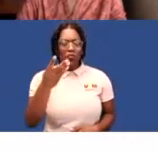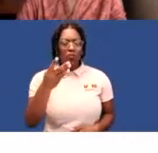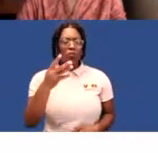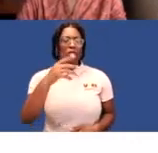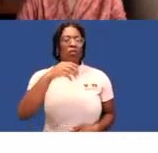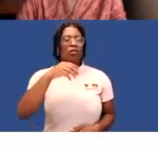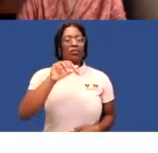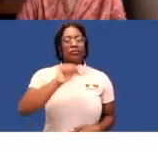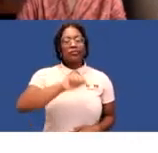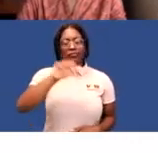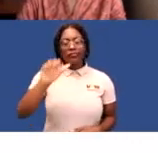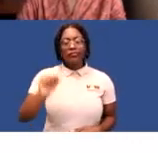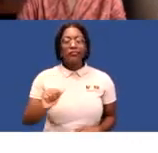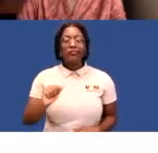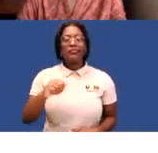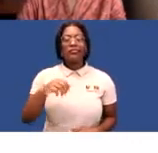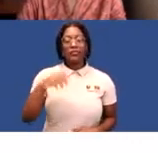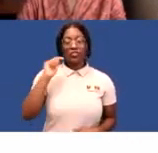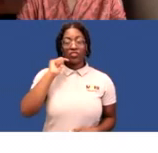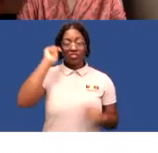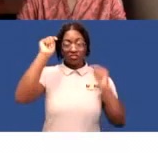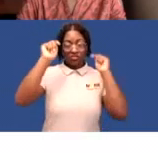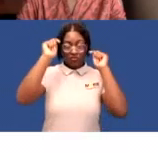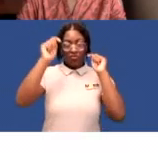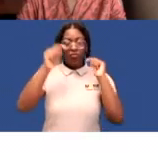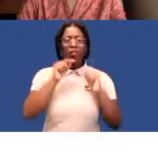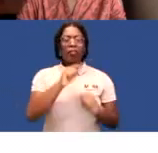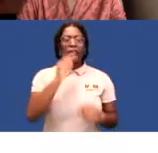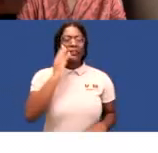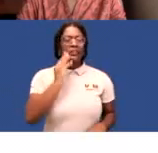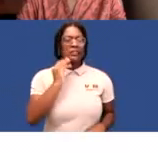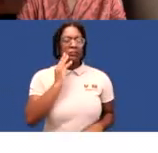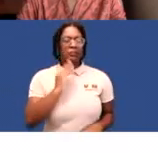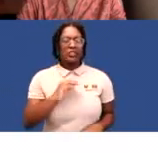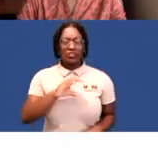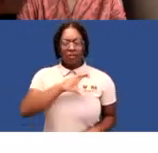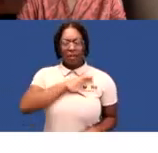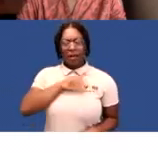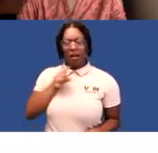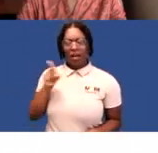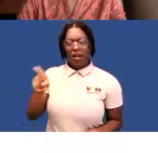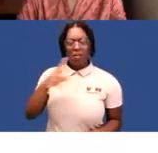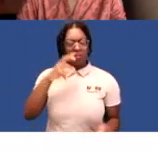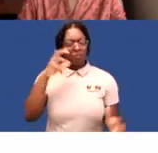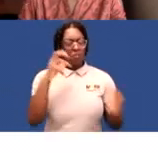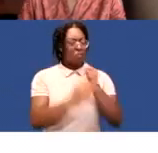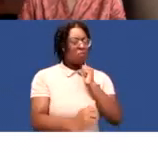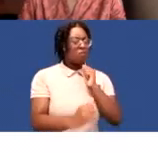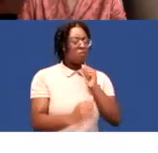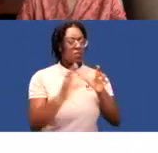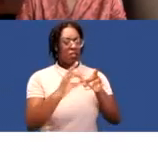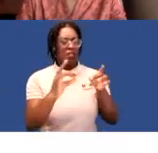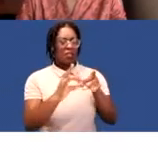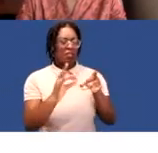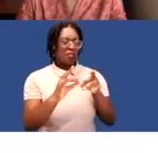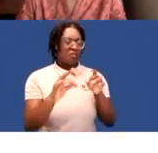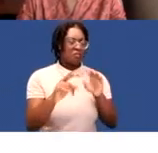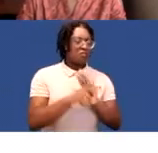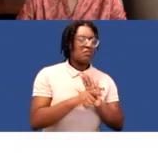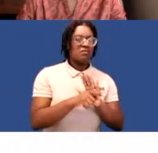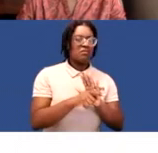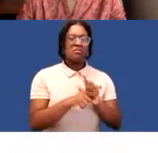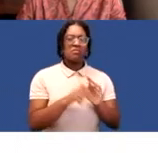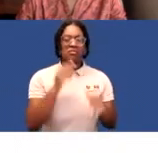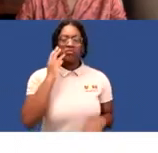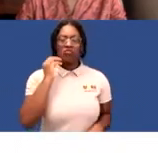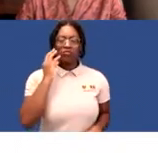and disrespect from police officers that is a pervasive fact of life for young people of color. After 4th